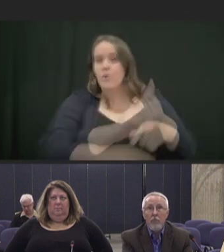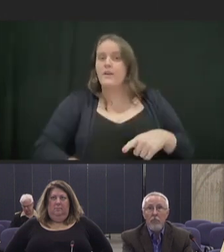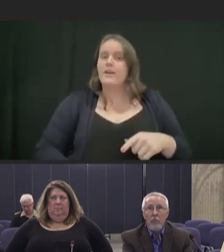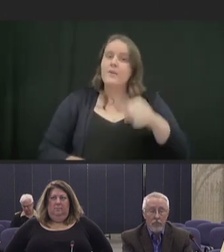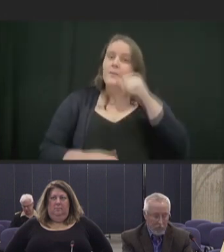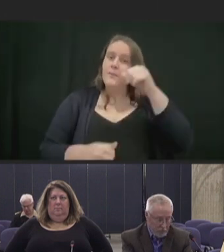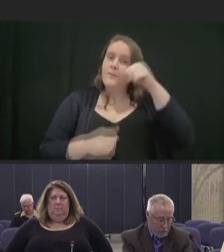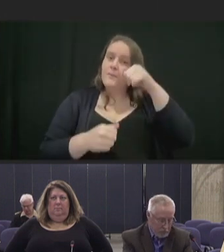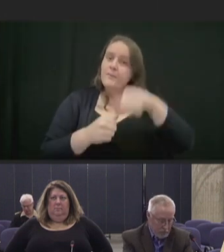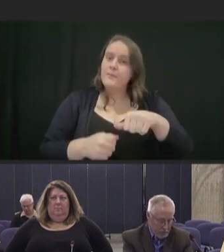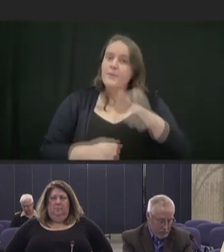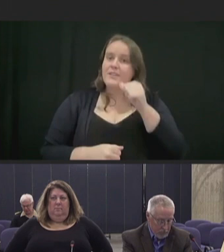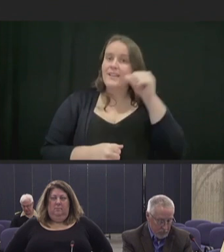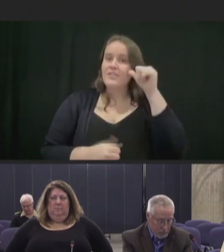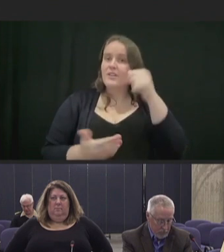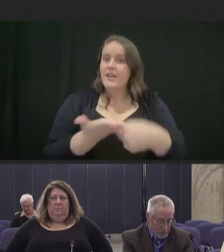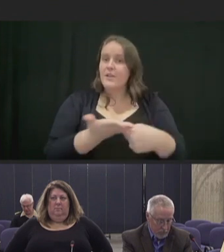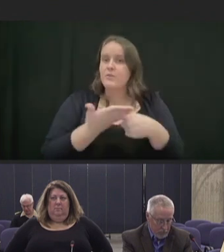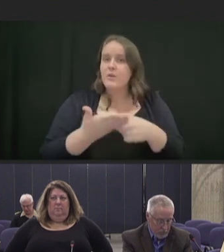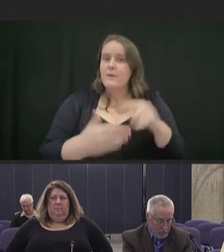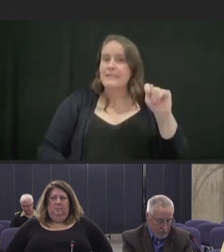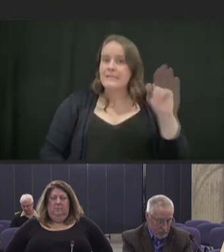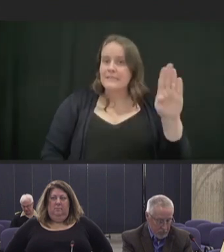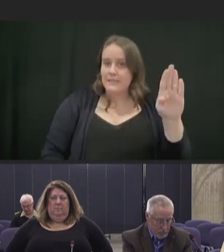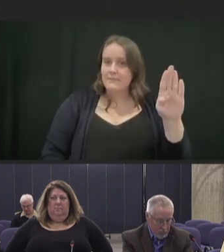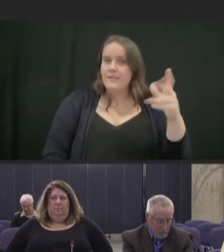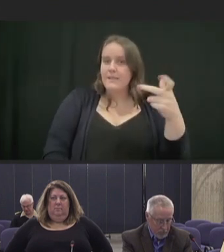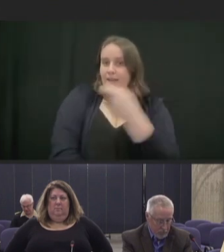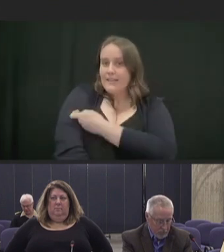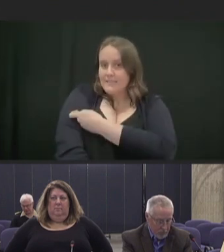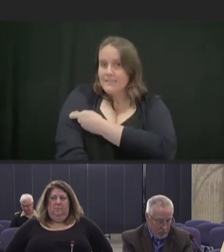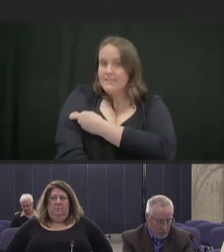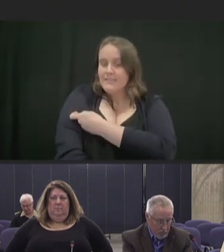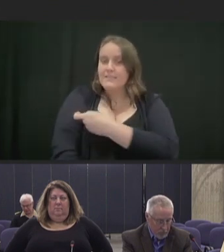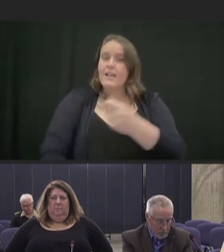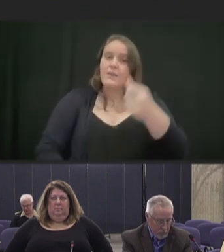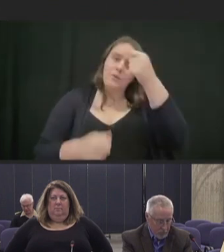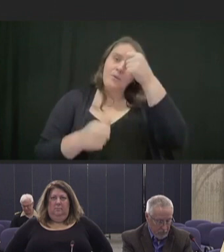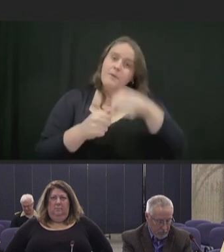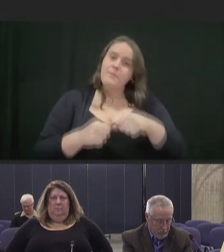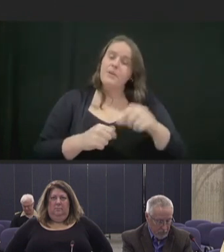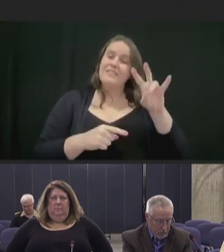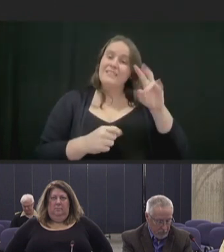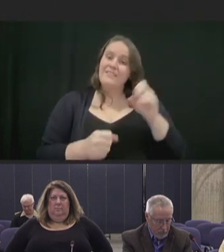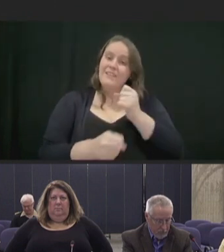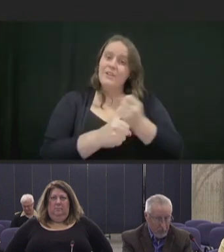TB vaccines. It was about 7 years ago, Dr. Fauci asked us to